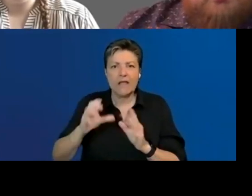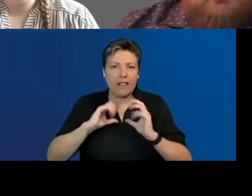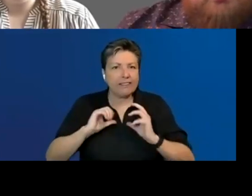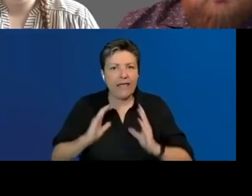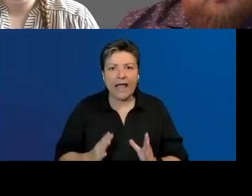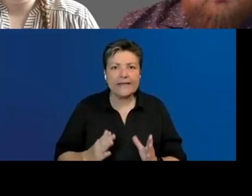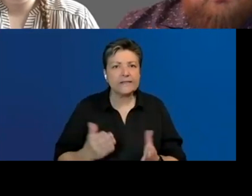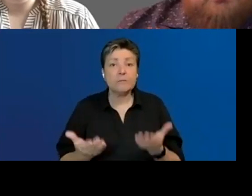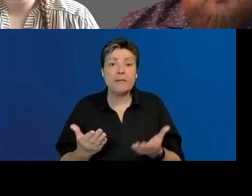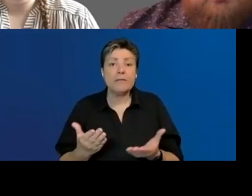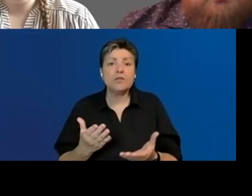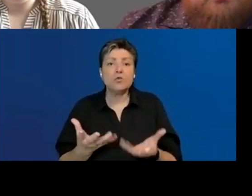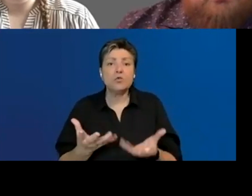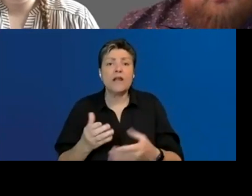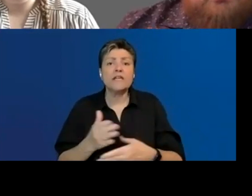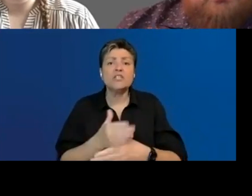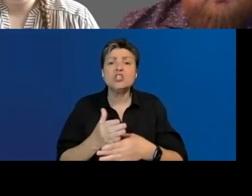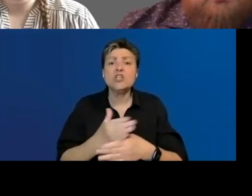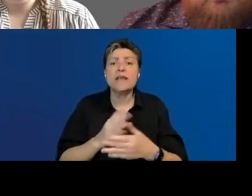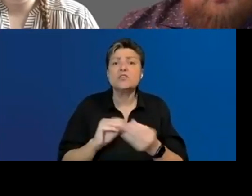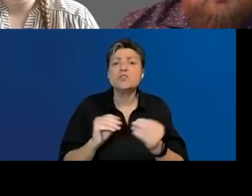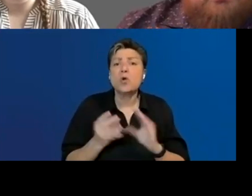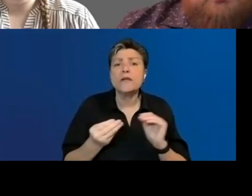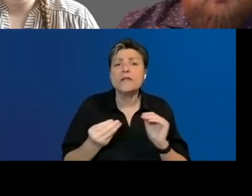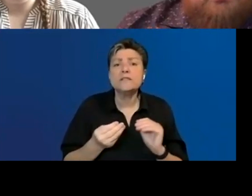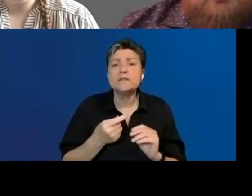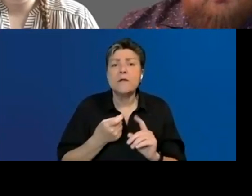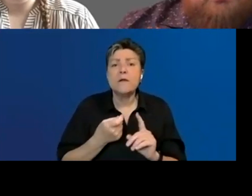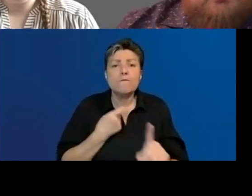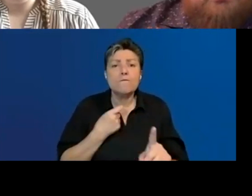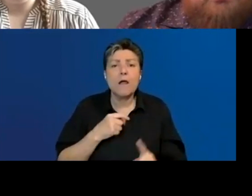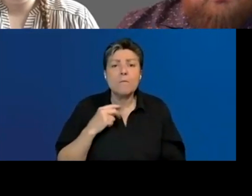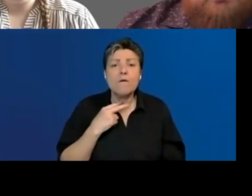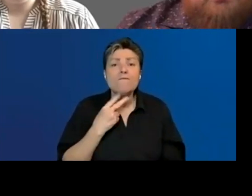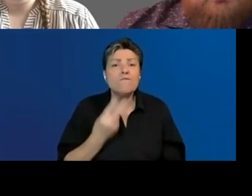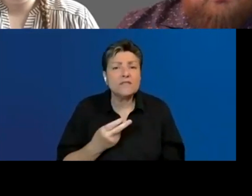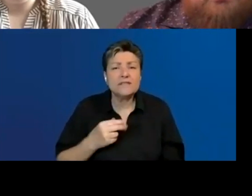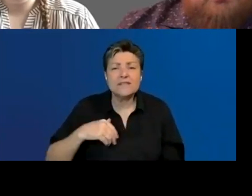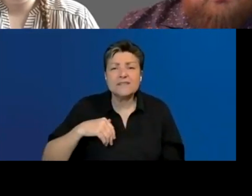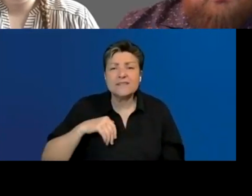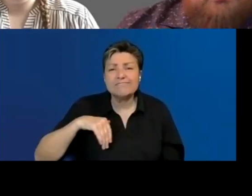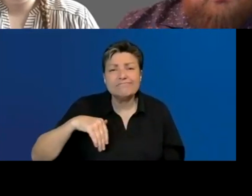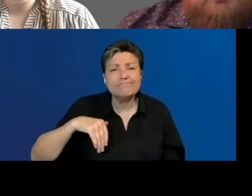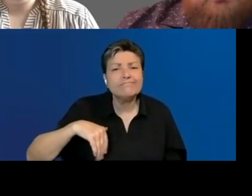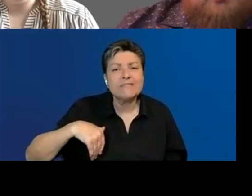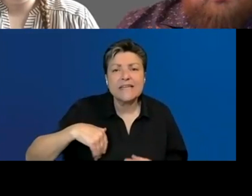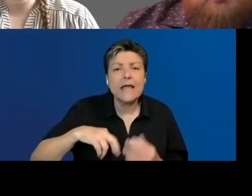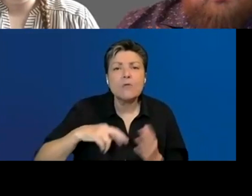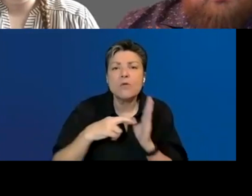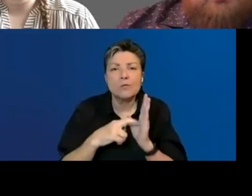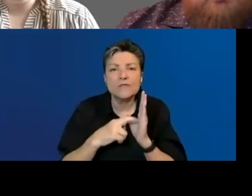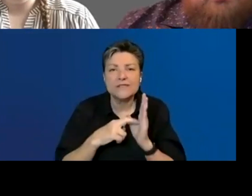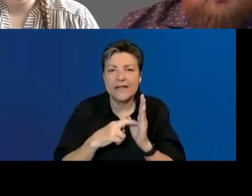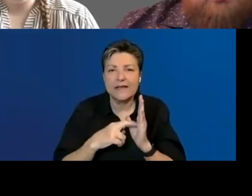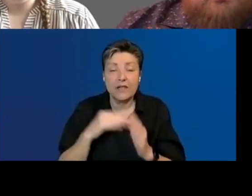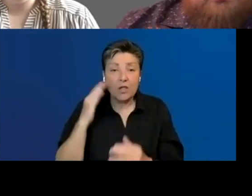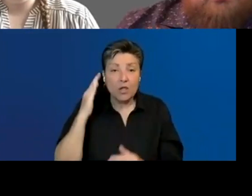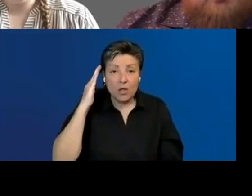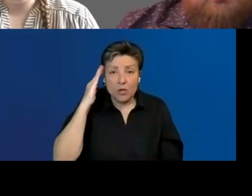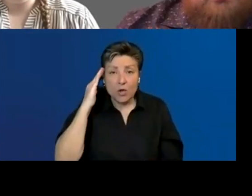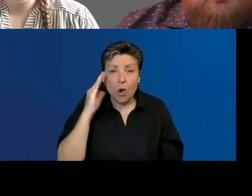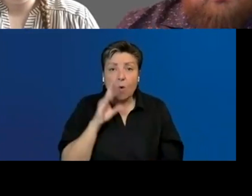share stories from underrepresented voices. So knowing that why, and then kind of knowing who your audience